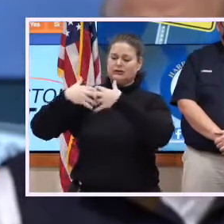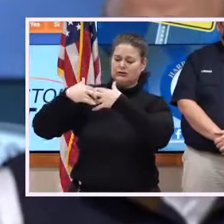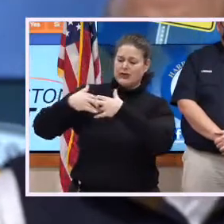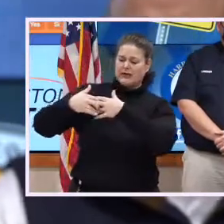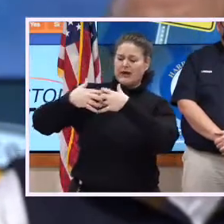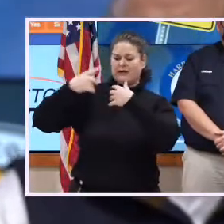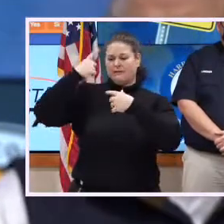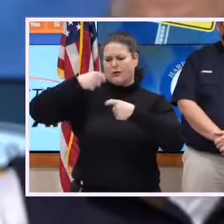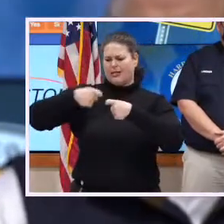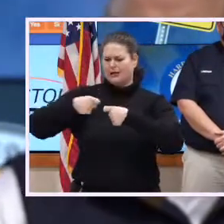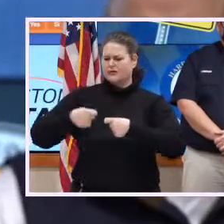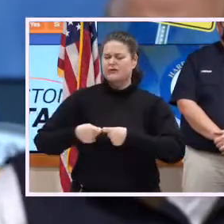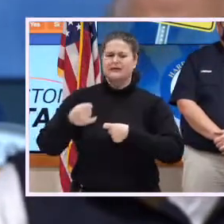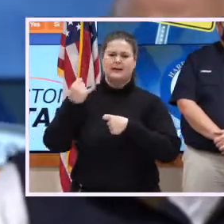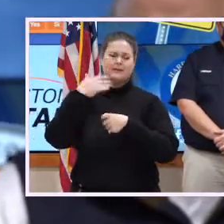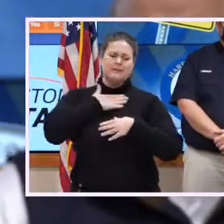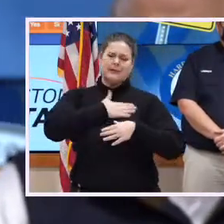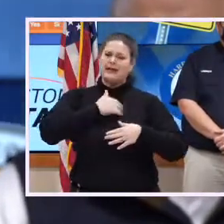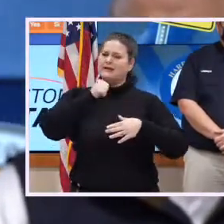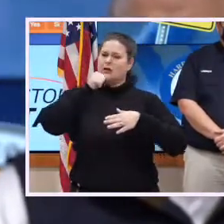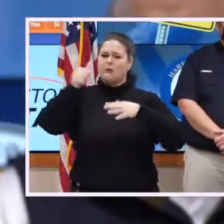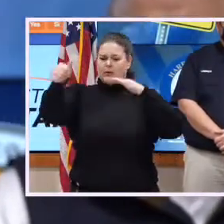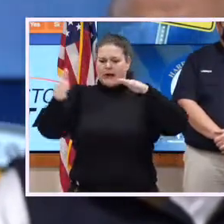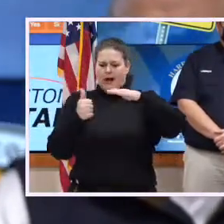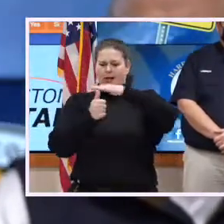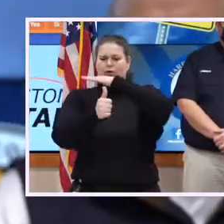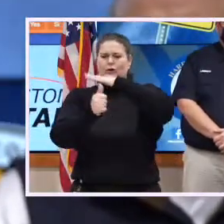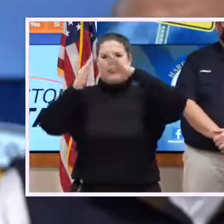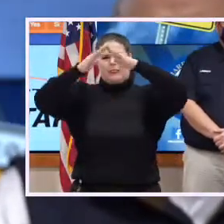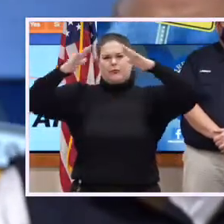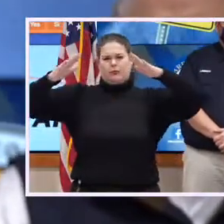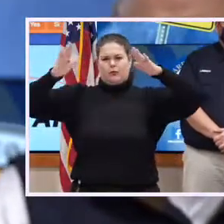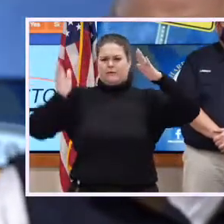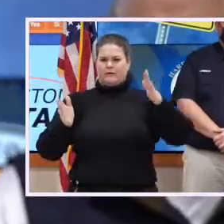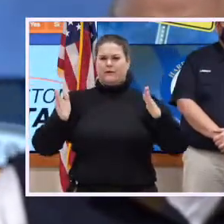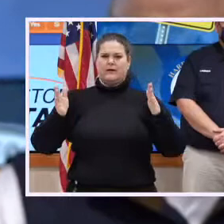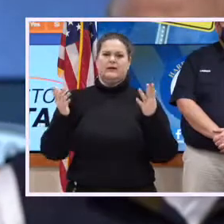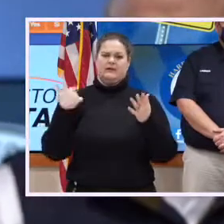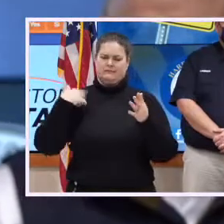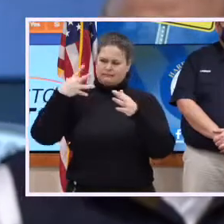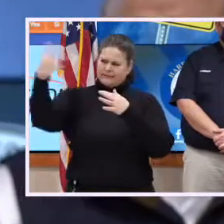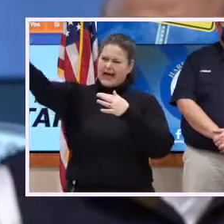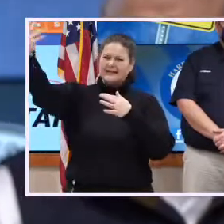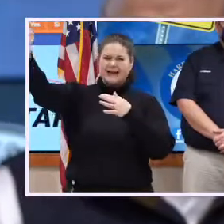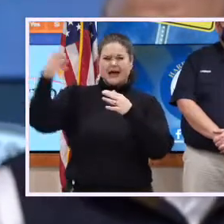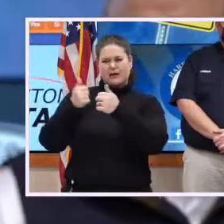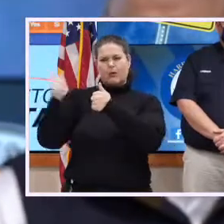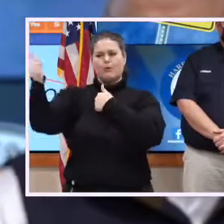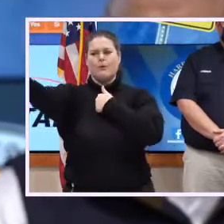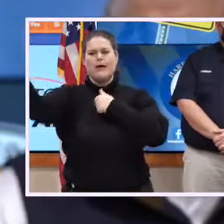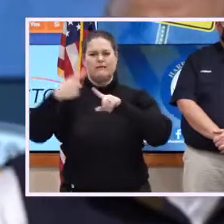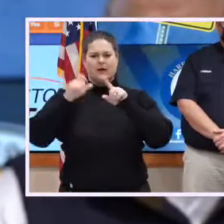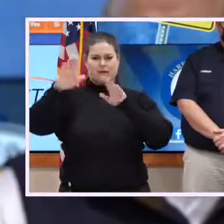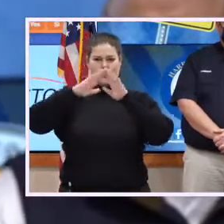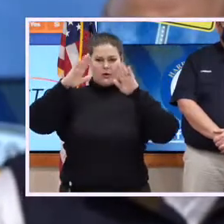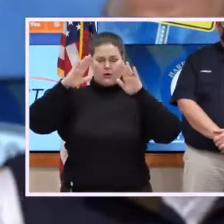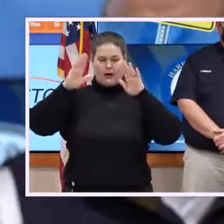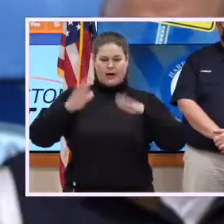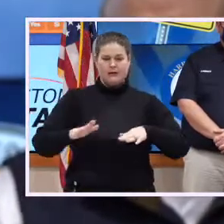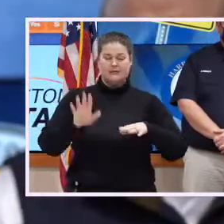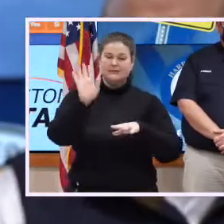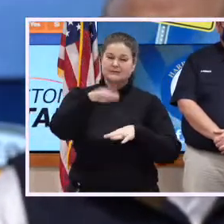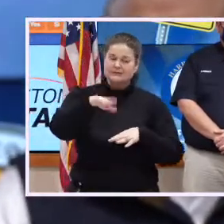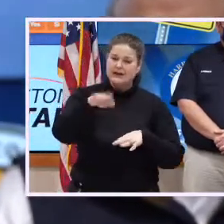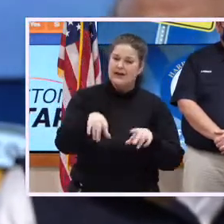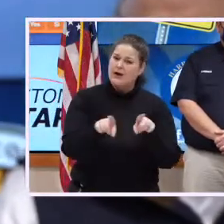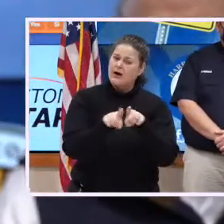have it outside, that can come up through the house. In addition, you're always going to hear me say, have a plan to escape. If you were to have a fire